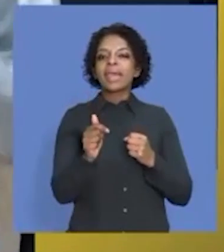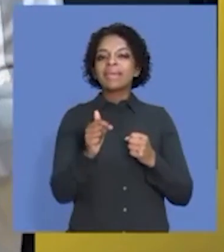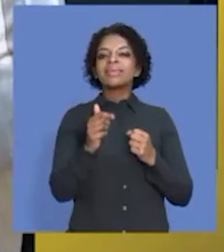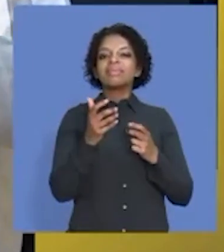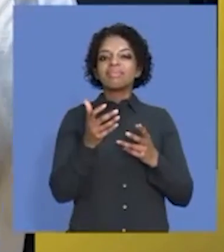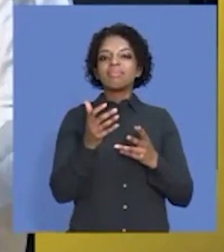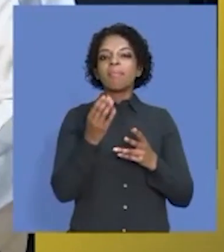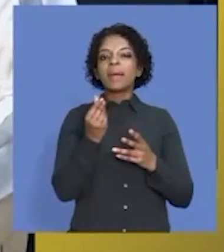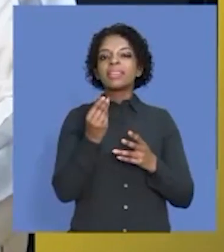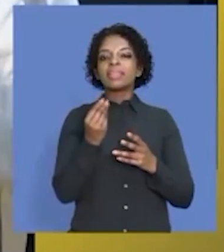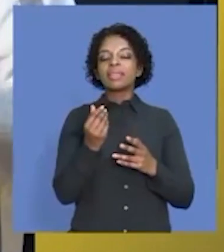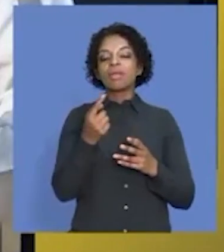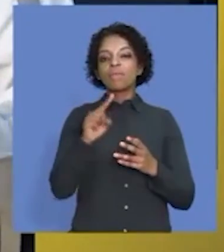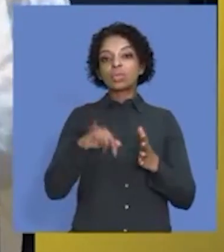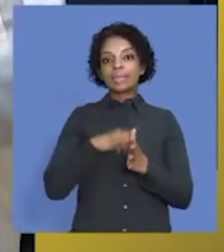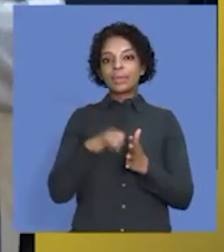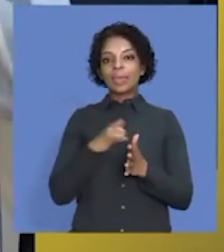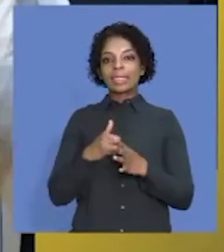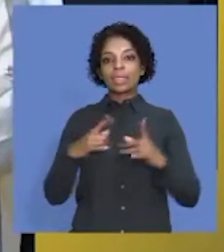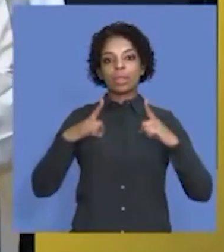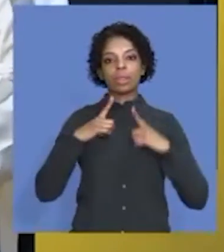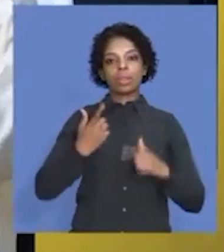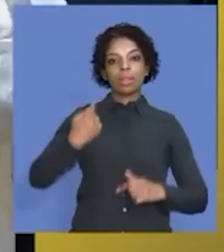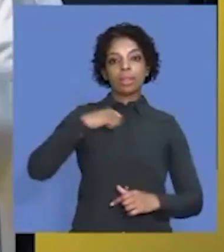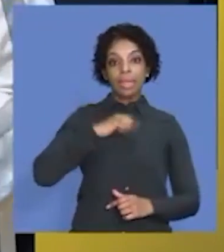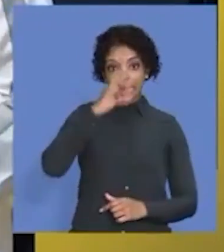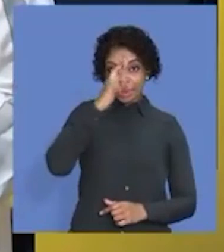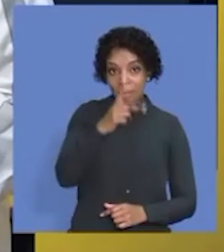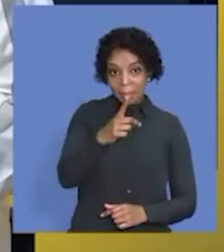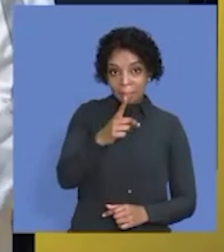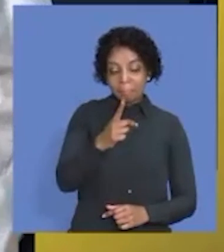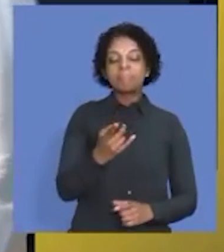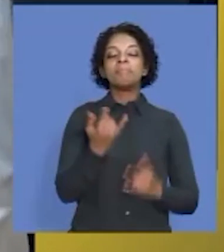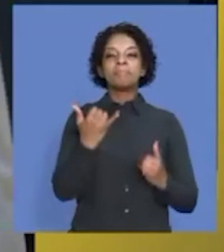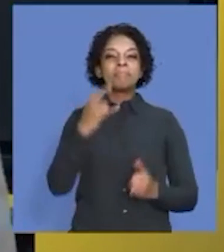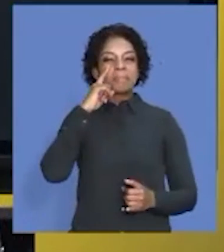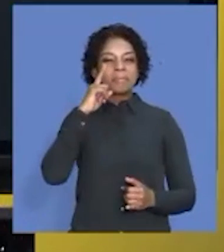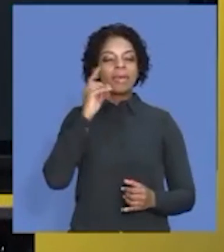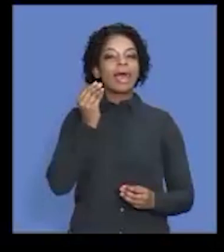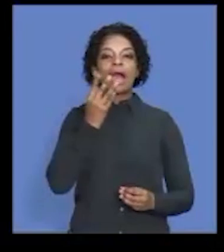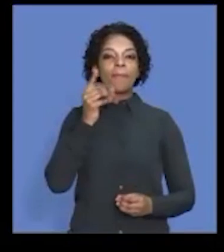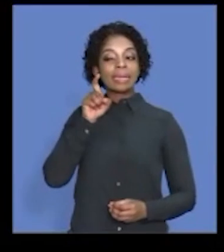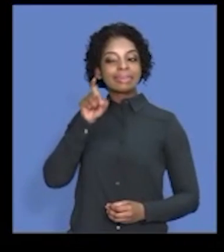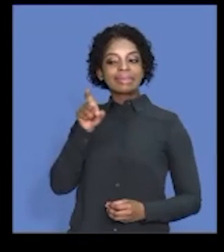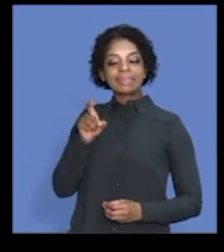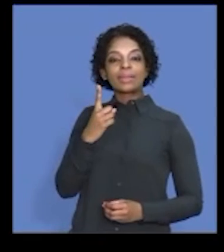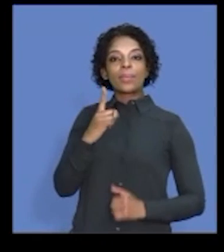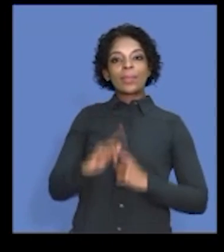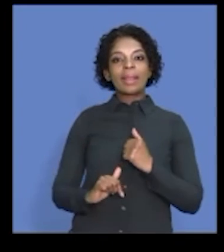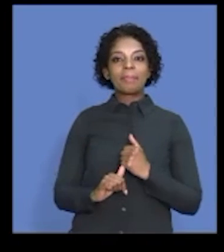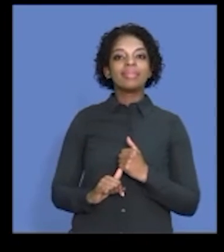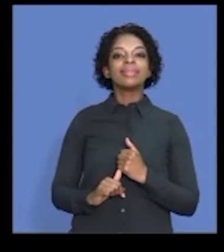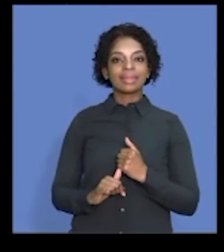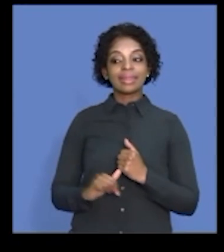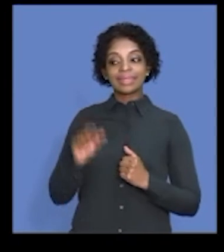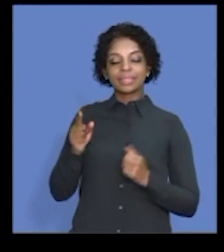received in advance. Remember, that's the goal. That's the objective. Okay, now, and that 1 month's